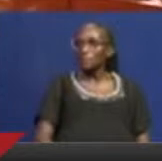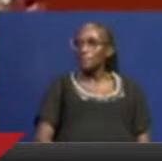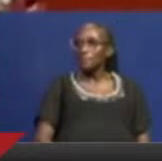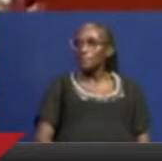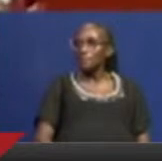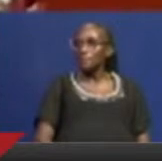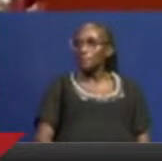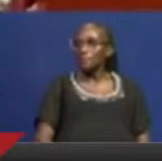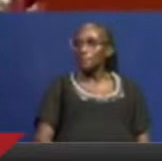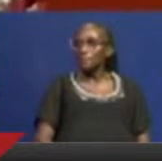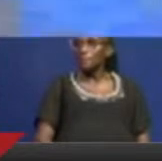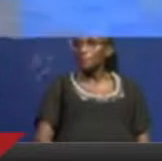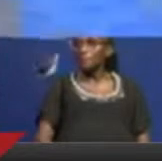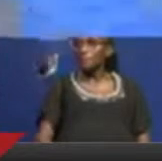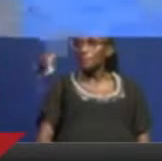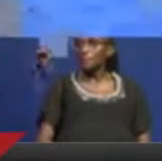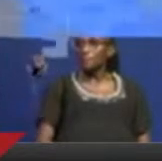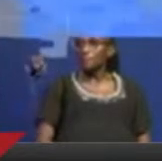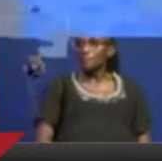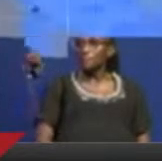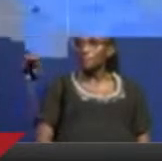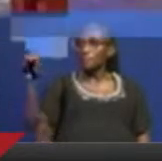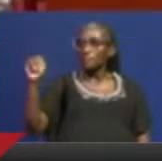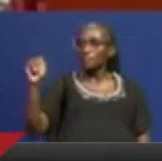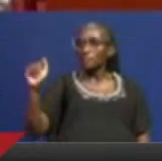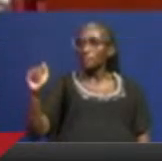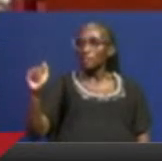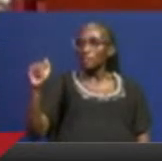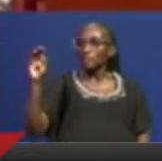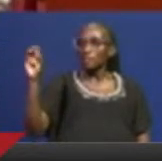Isiolo North, Joseph Sama.